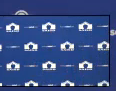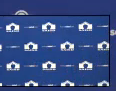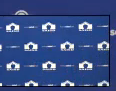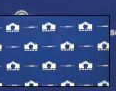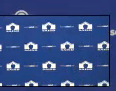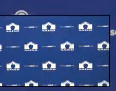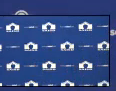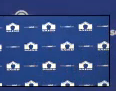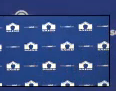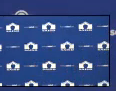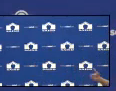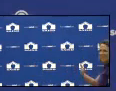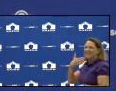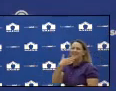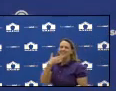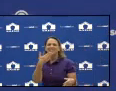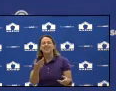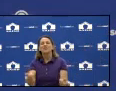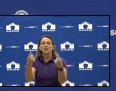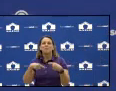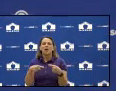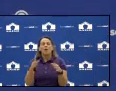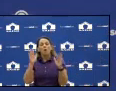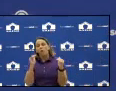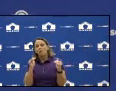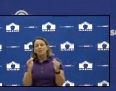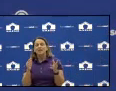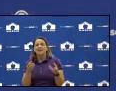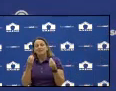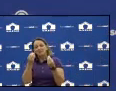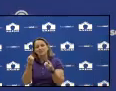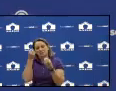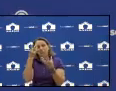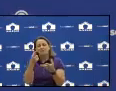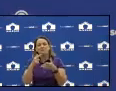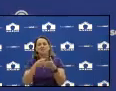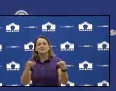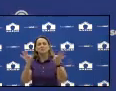for coming out. Hopefully it provided a little bit of insight into this very important process.